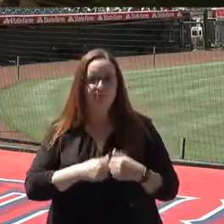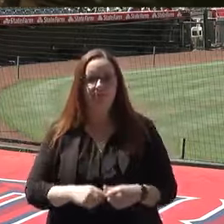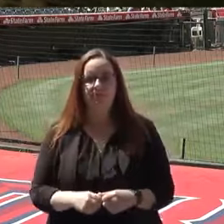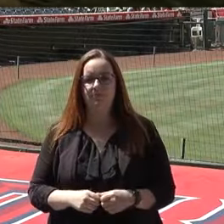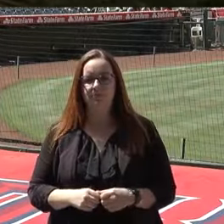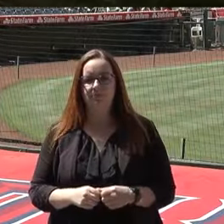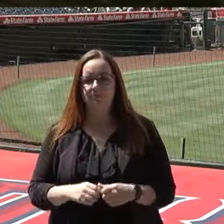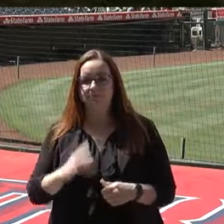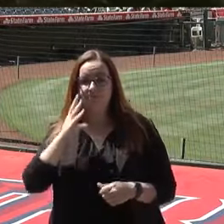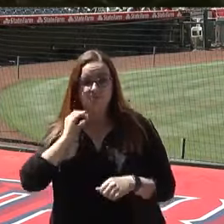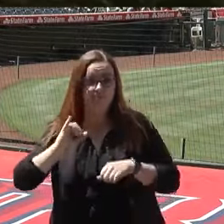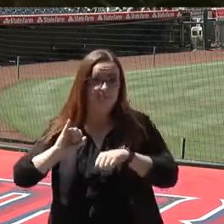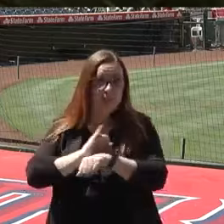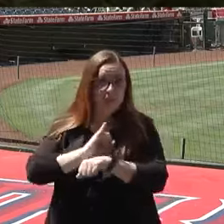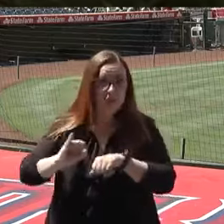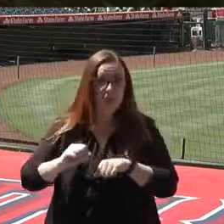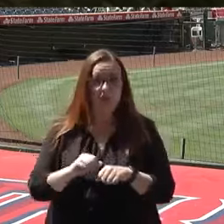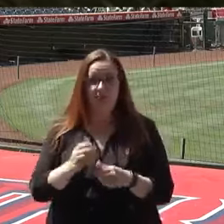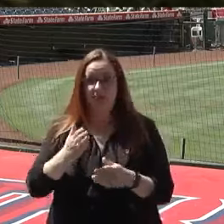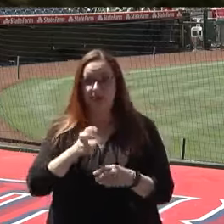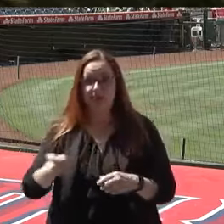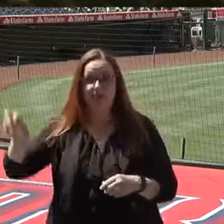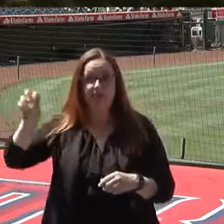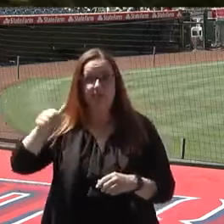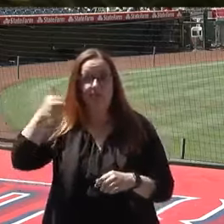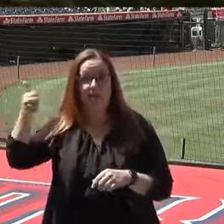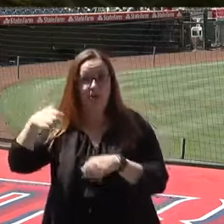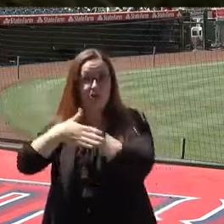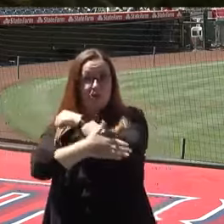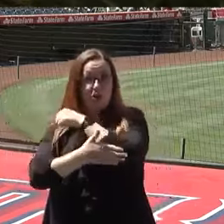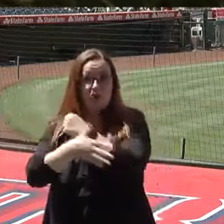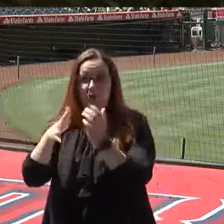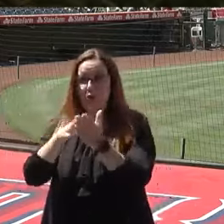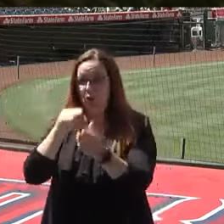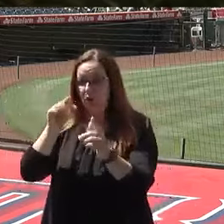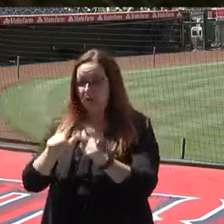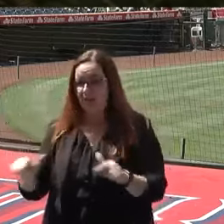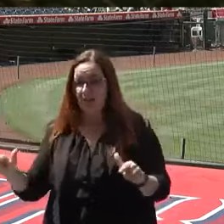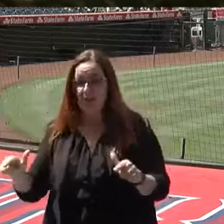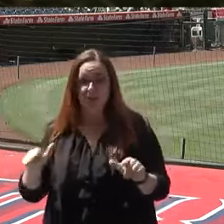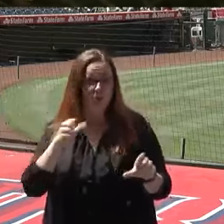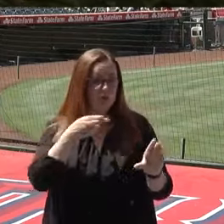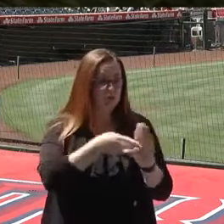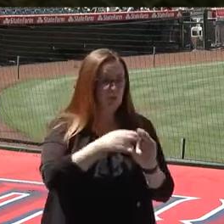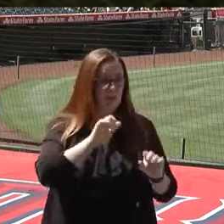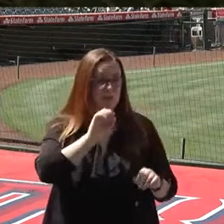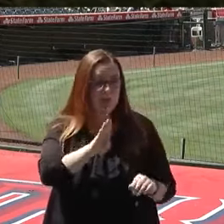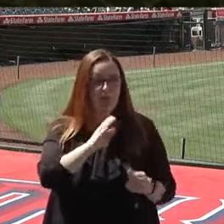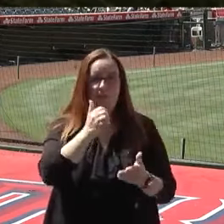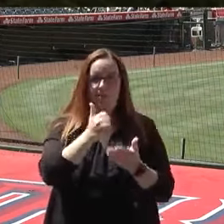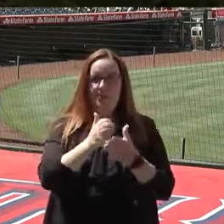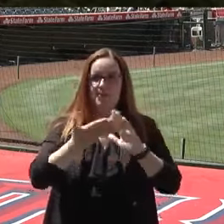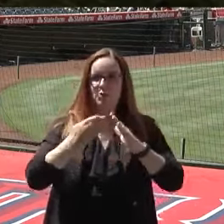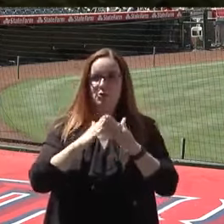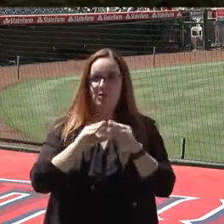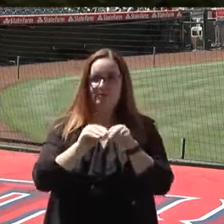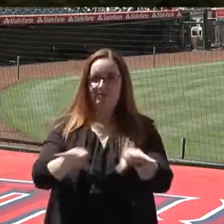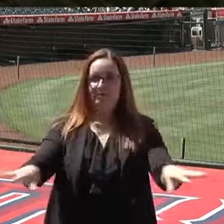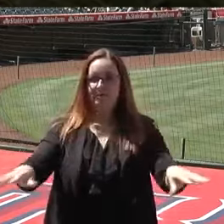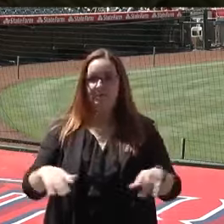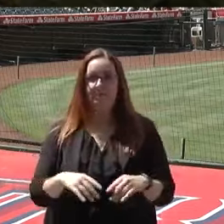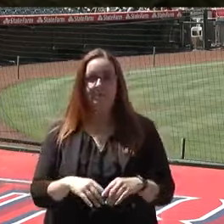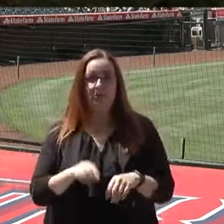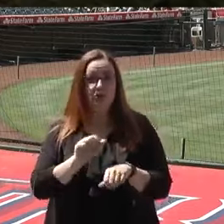internships. You've traveled abroad and learned languages. You've joined clubs and served your communities. You've worked on